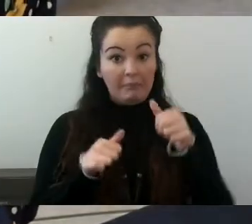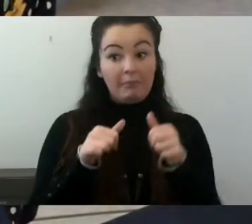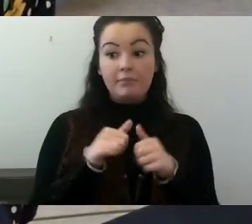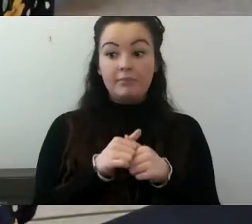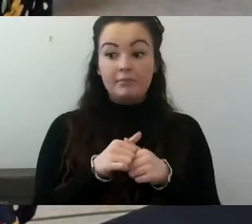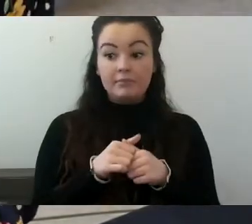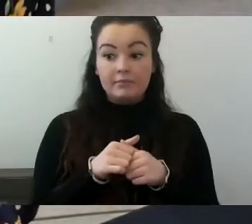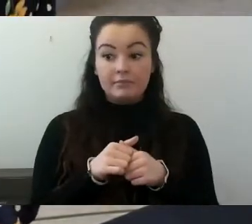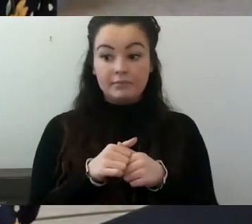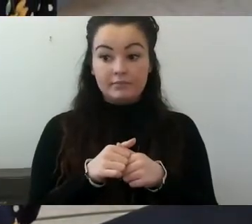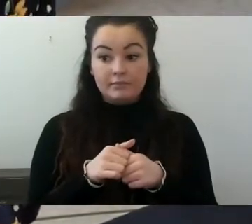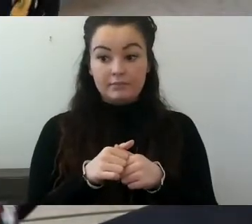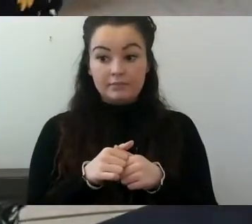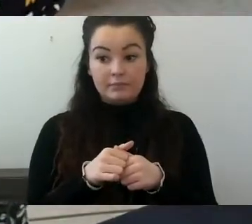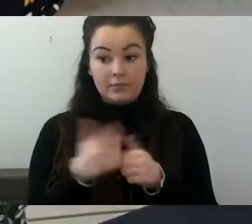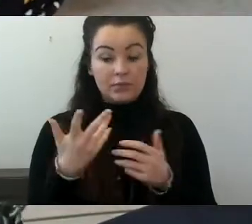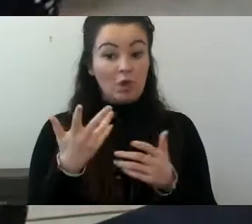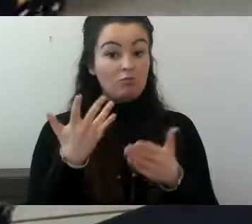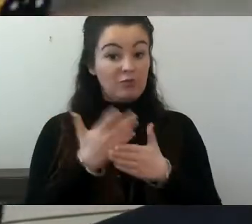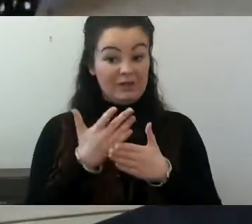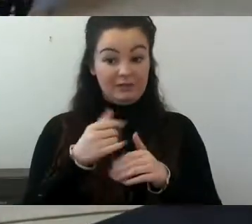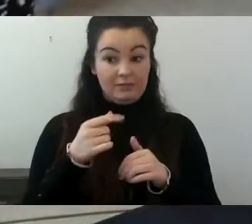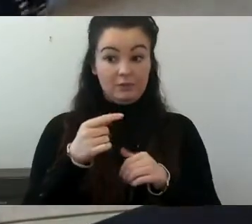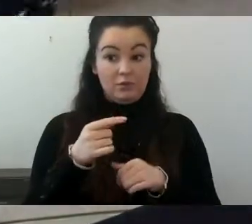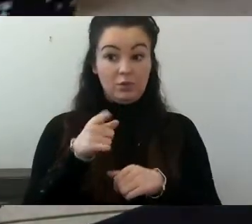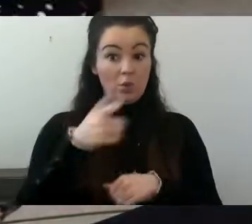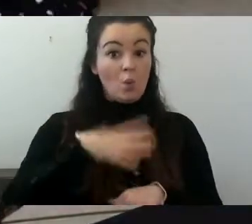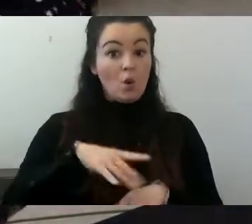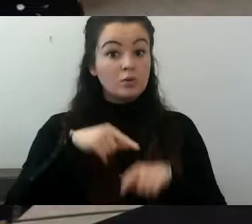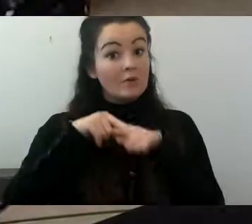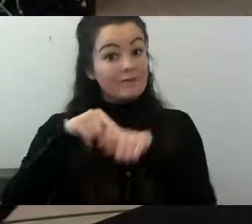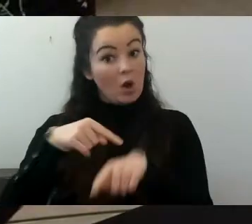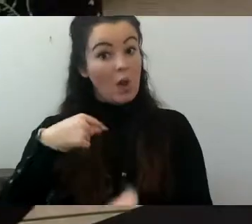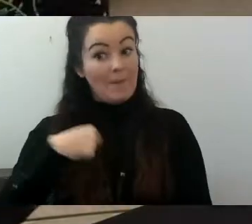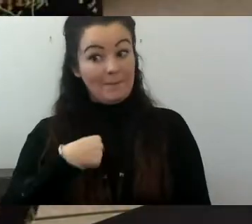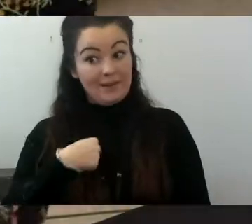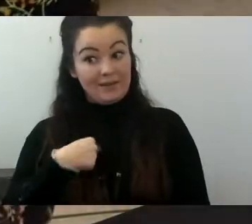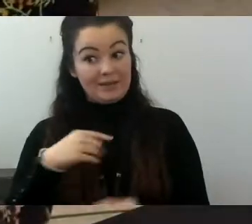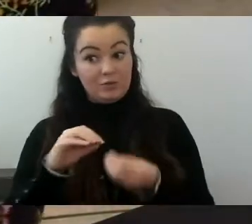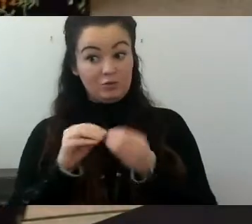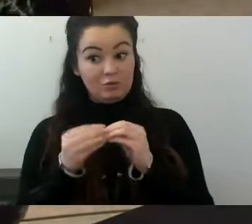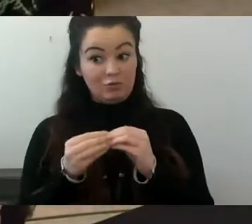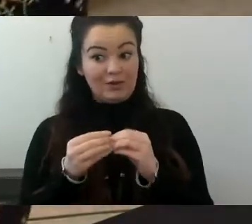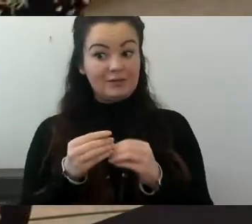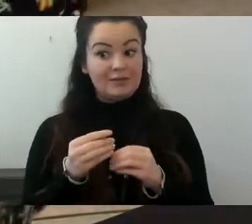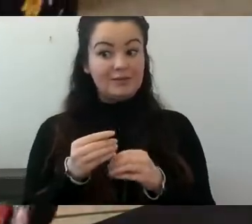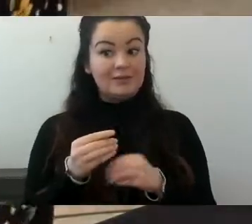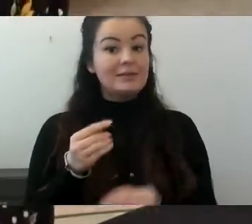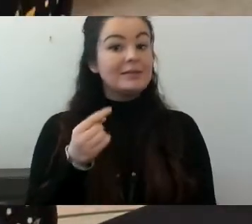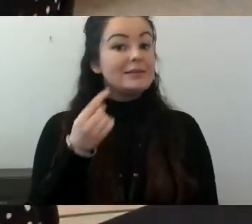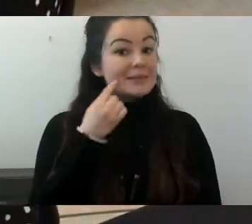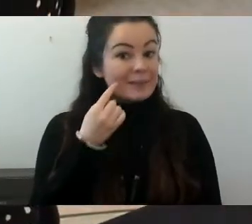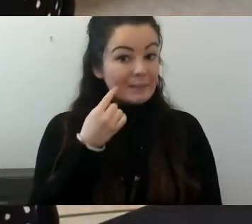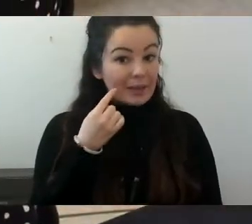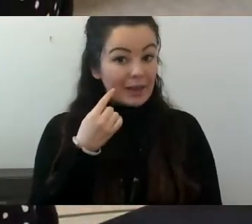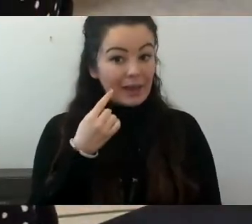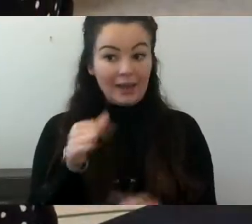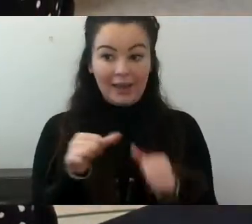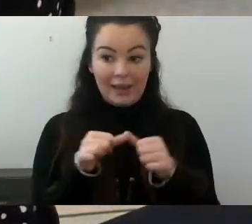masking tape down and paint over the top. So if you want to follow me to create something that's quite